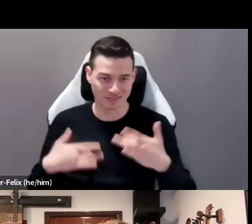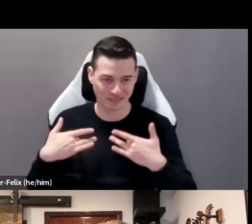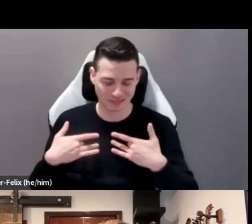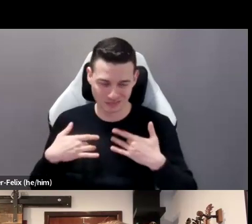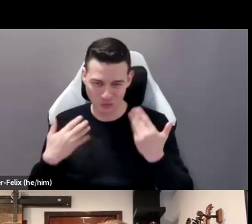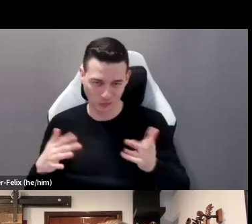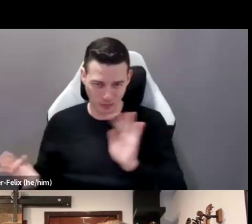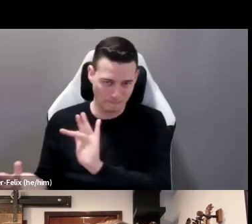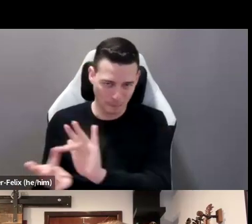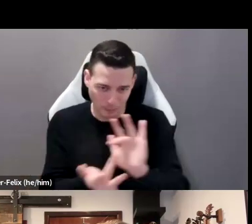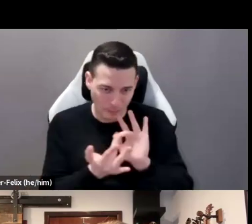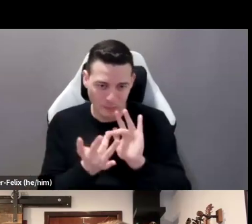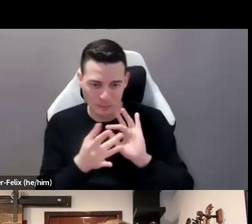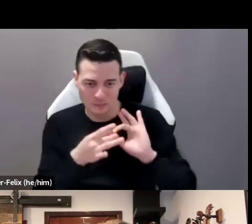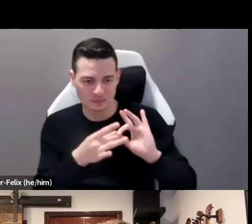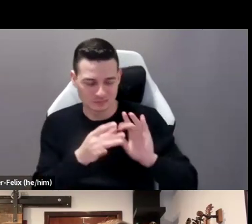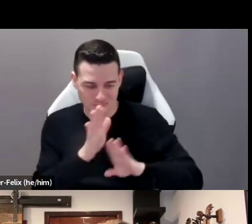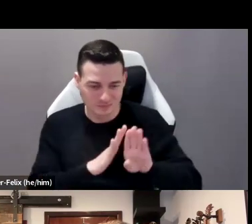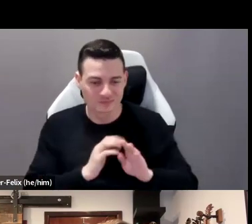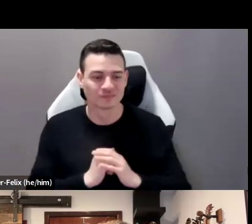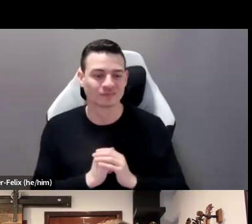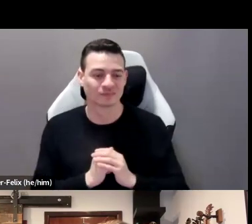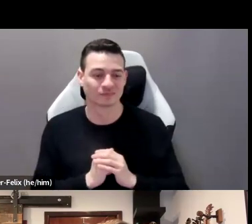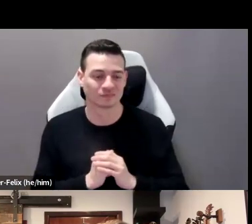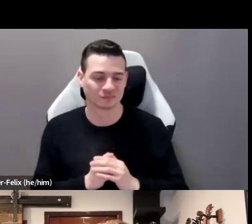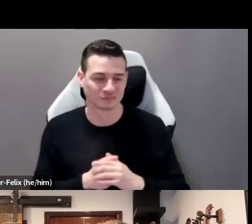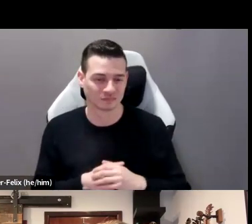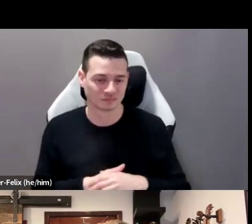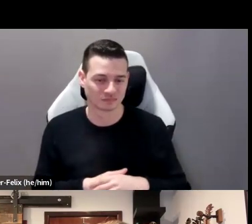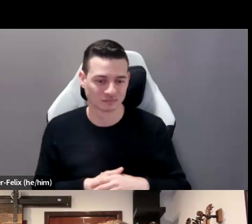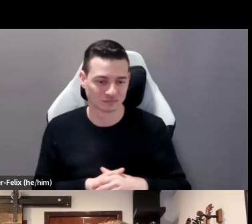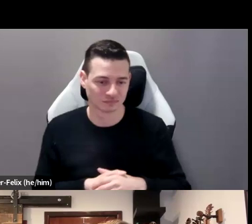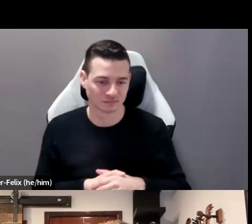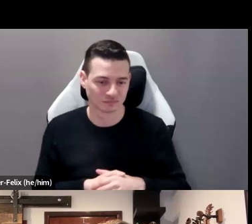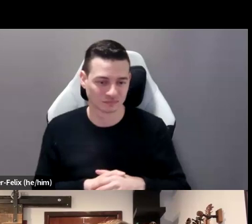coalitions and those relationships and connections to champions.